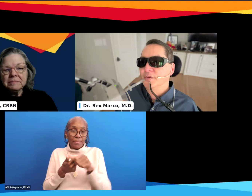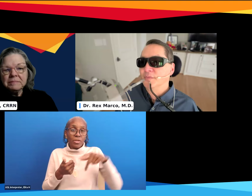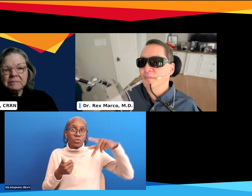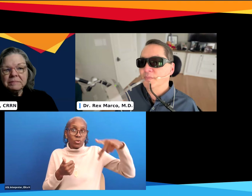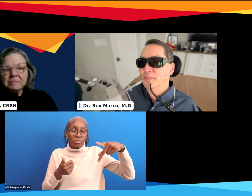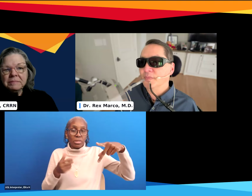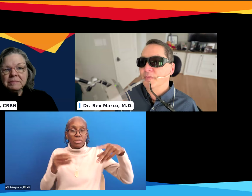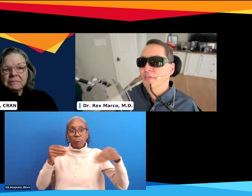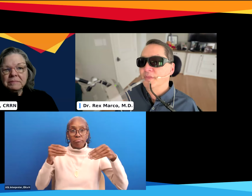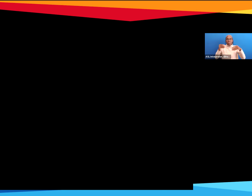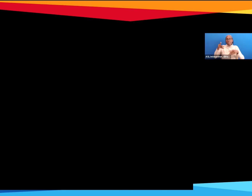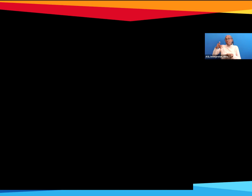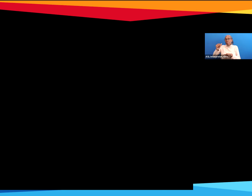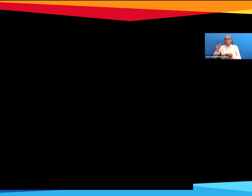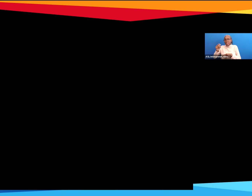So